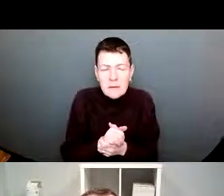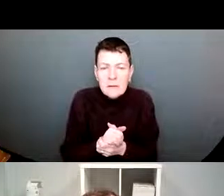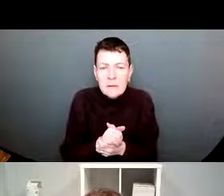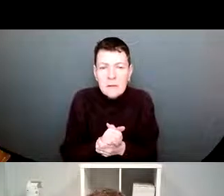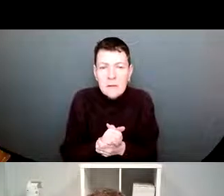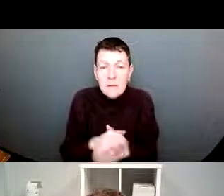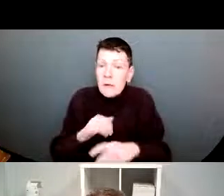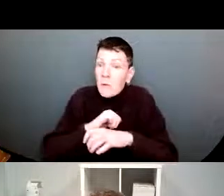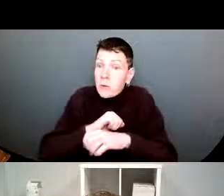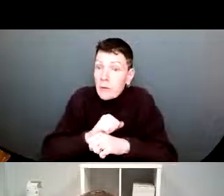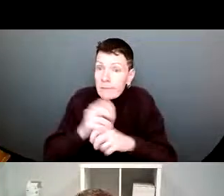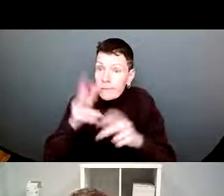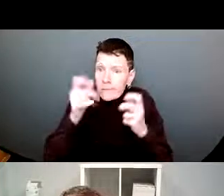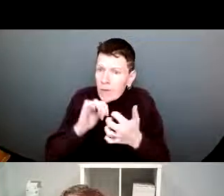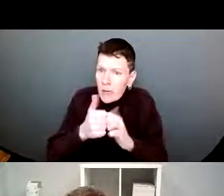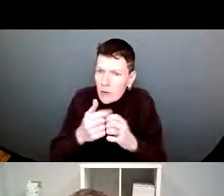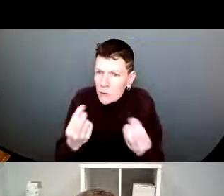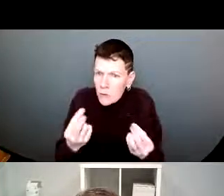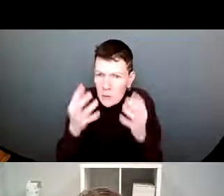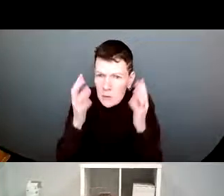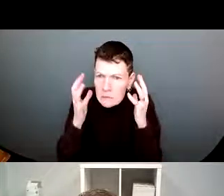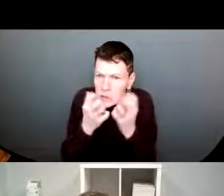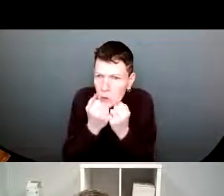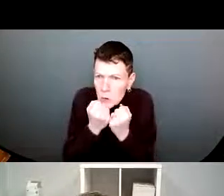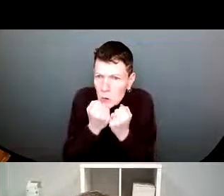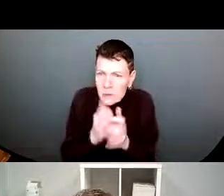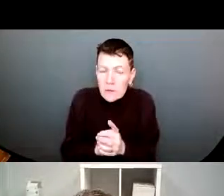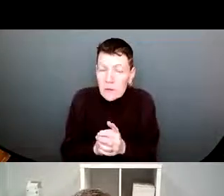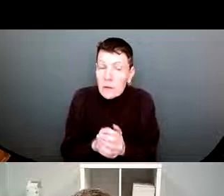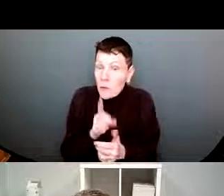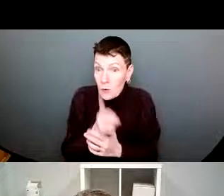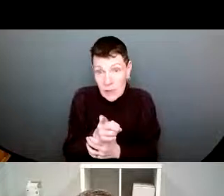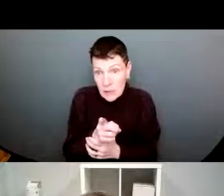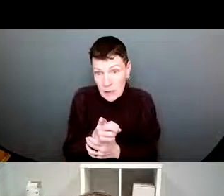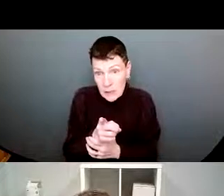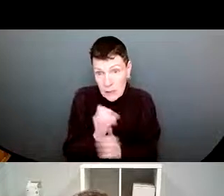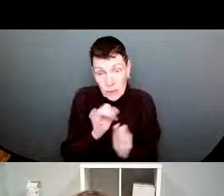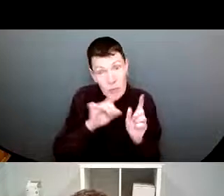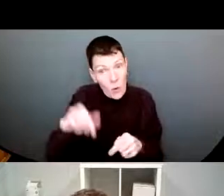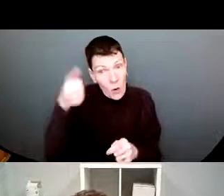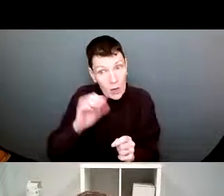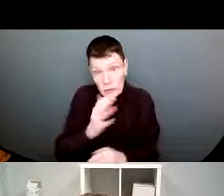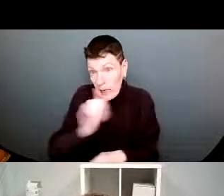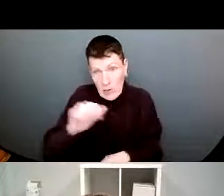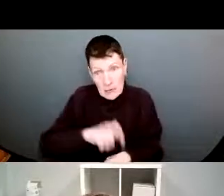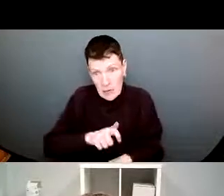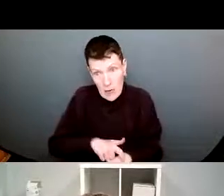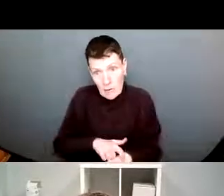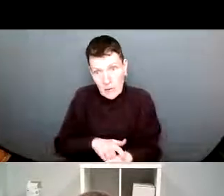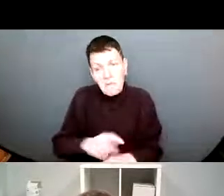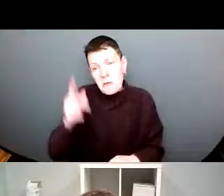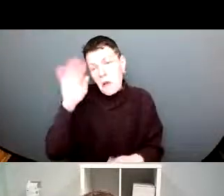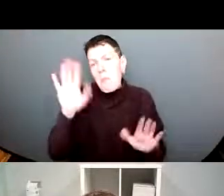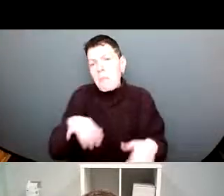So how to protect your hearing? It's never too early to see an audiologist. Even if you think your hearing is